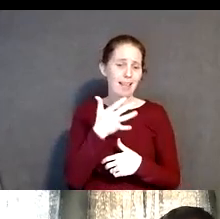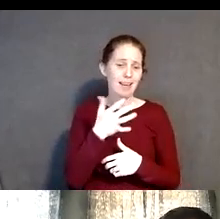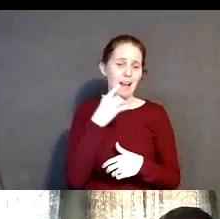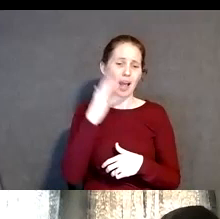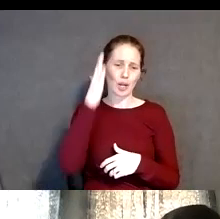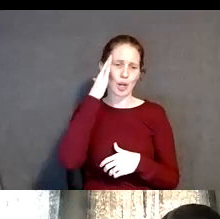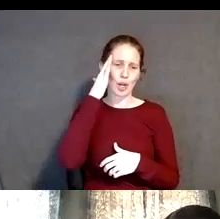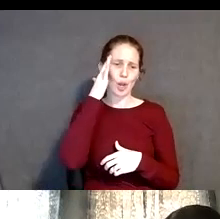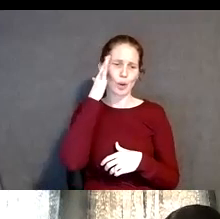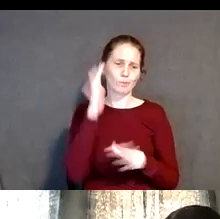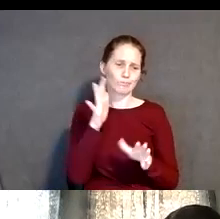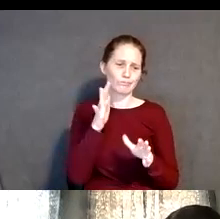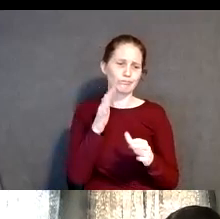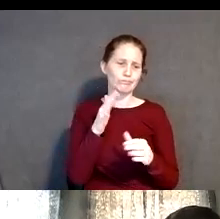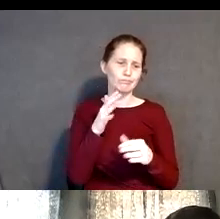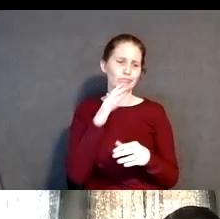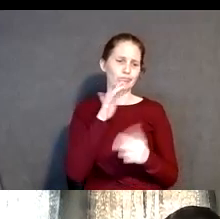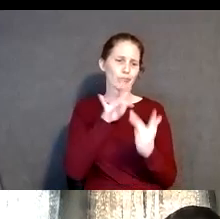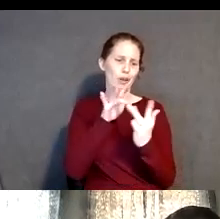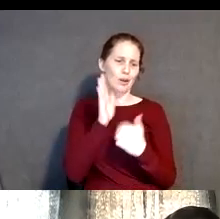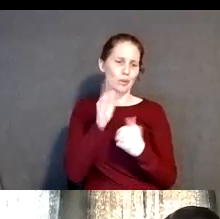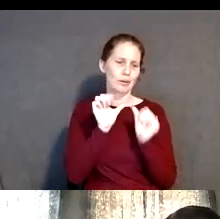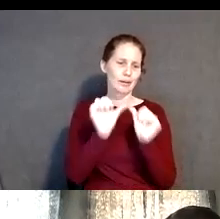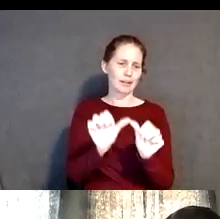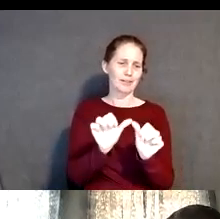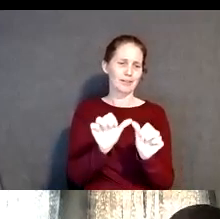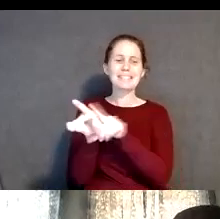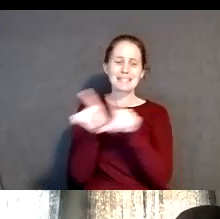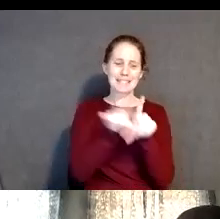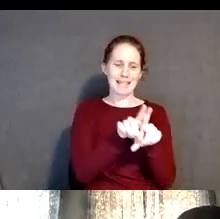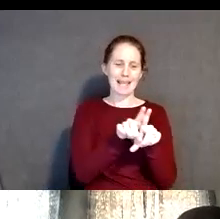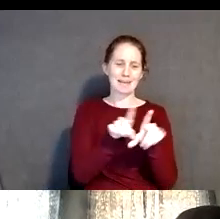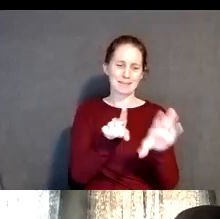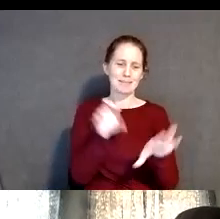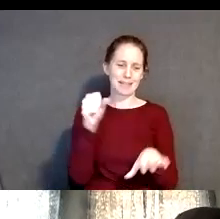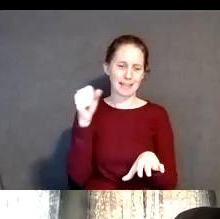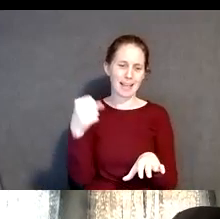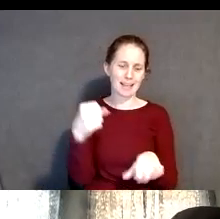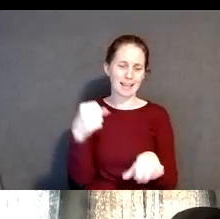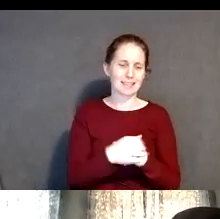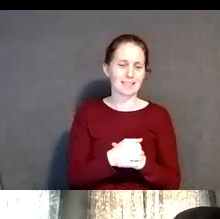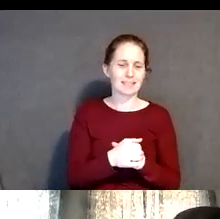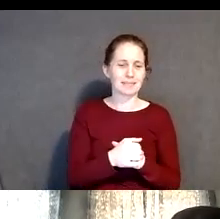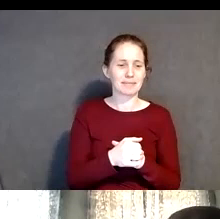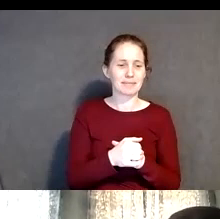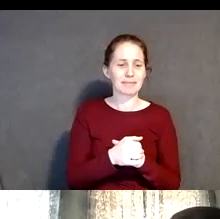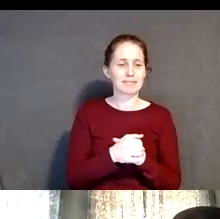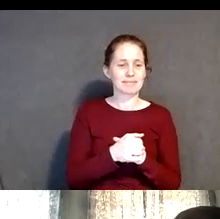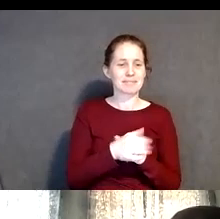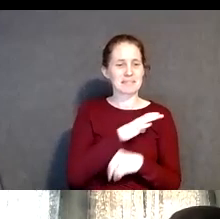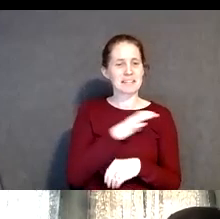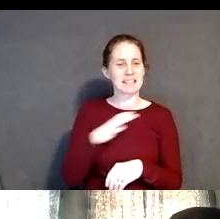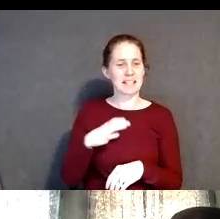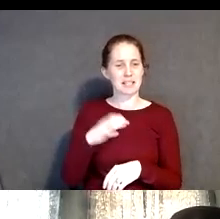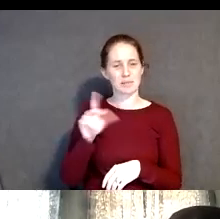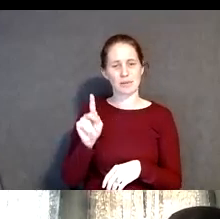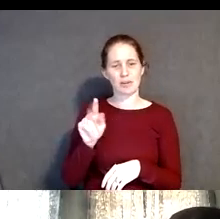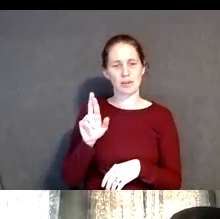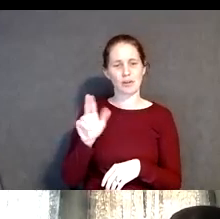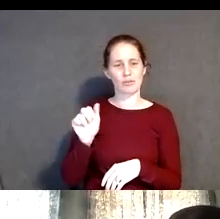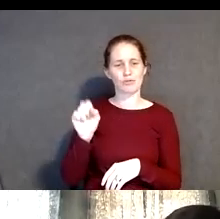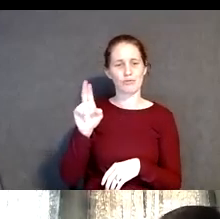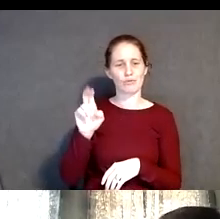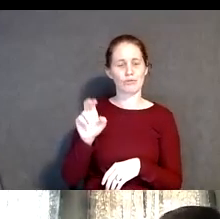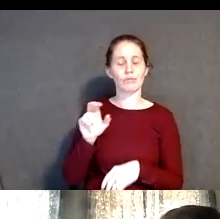touch. Absolutely. Likewise to you and to Councilman Krause there and